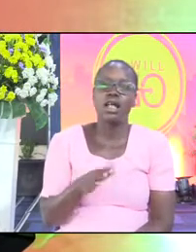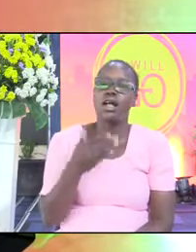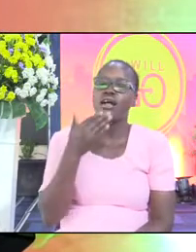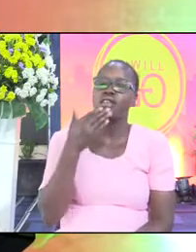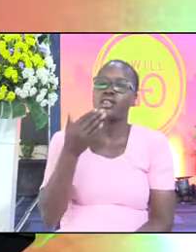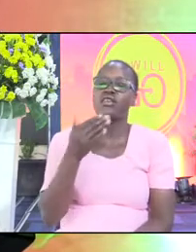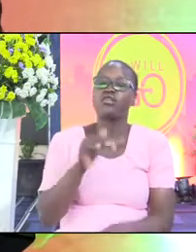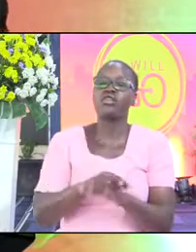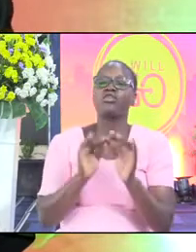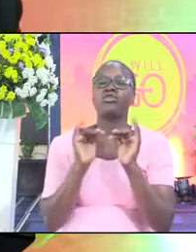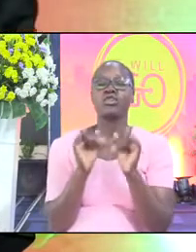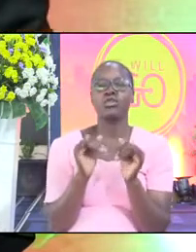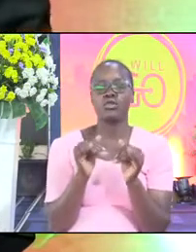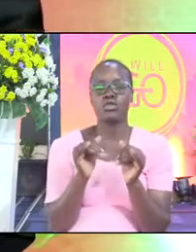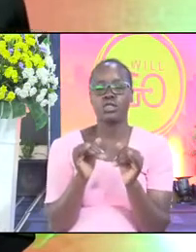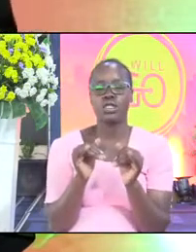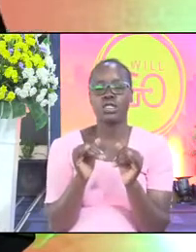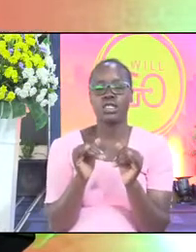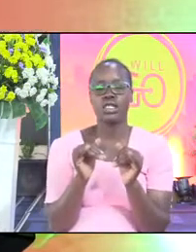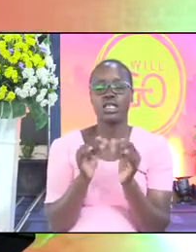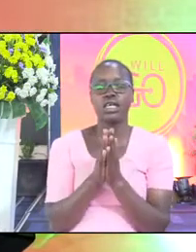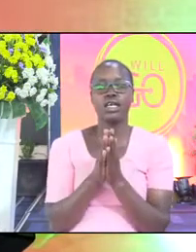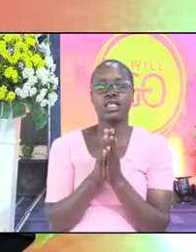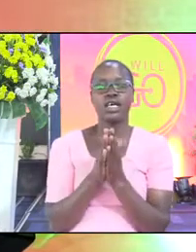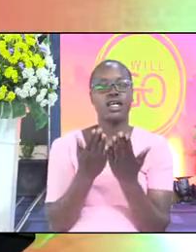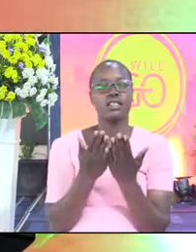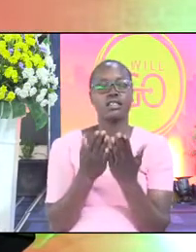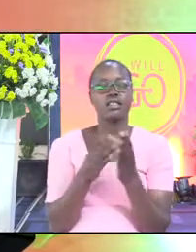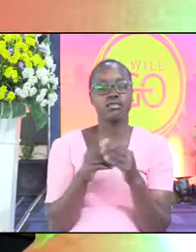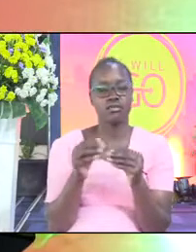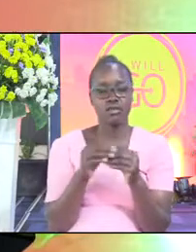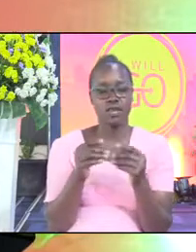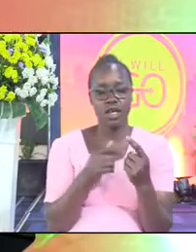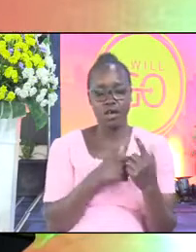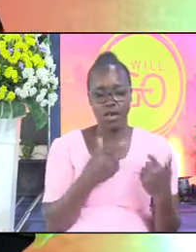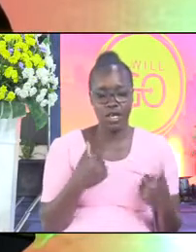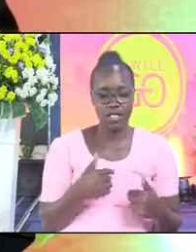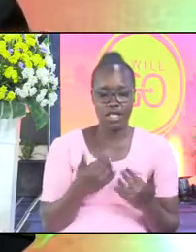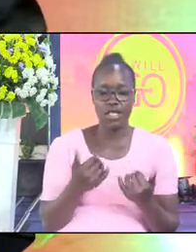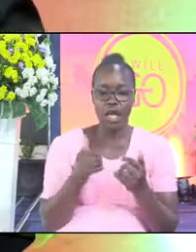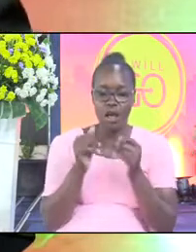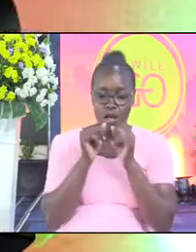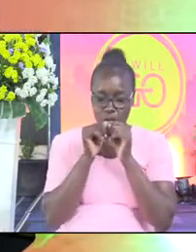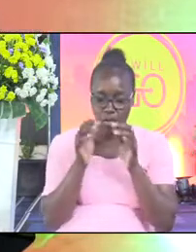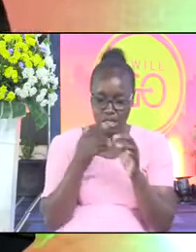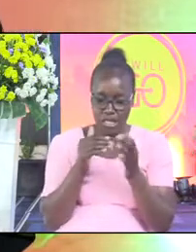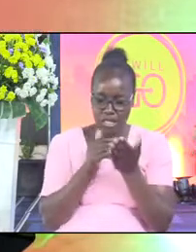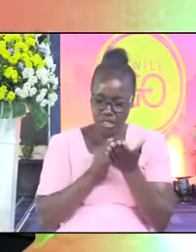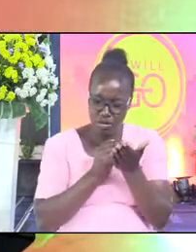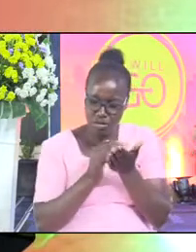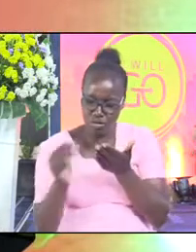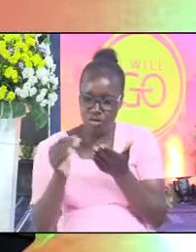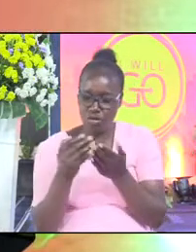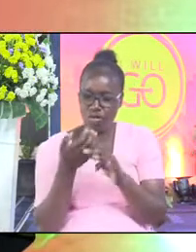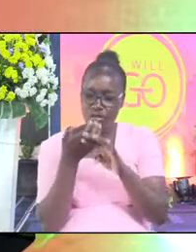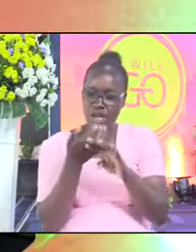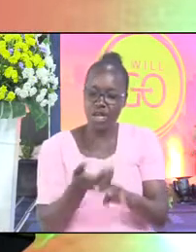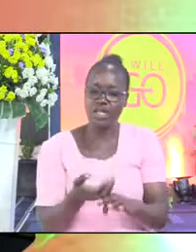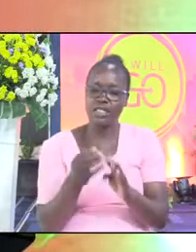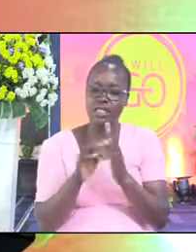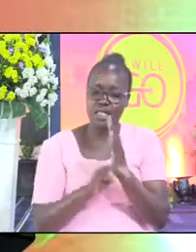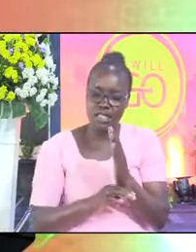Thank you for the good music that has prepared our hearts. Now bless us. Remove Parkinson.